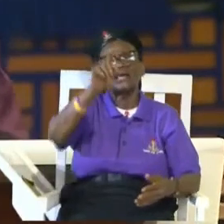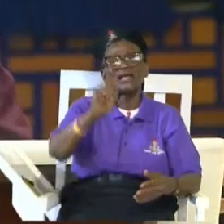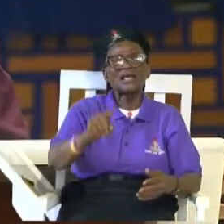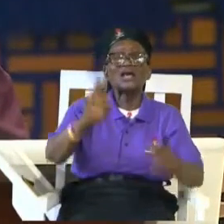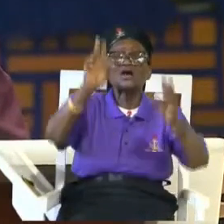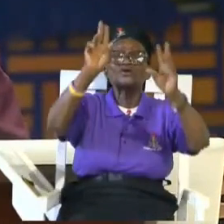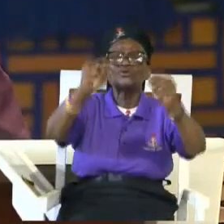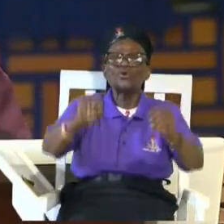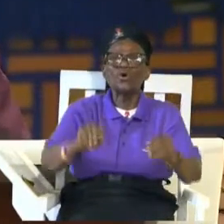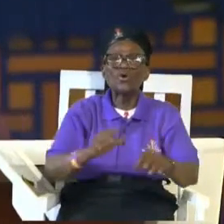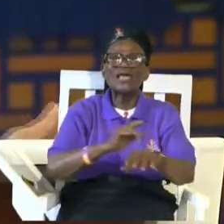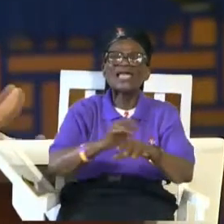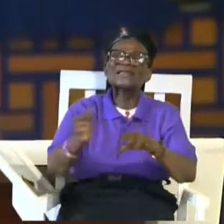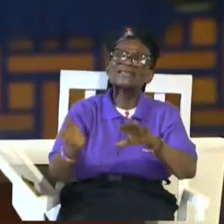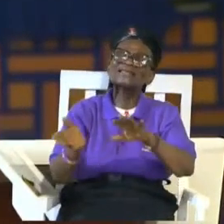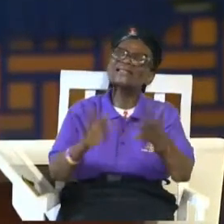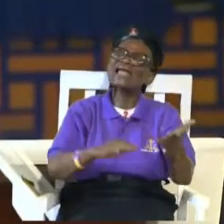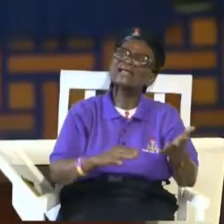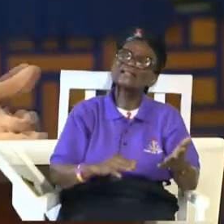no premature death.